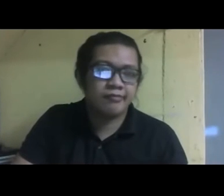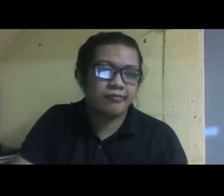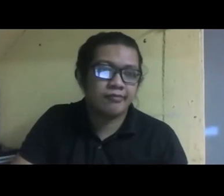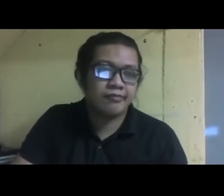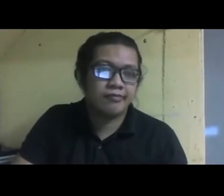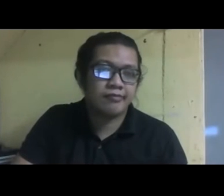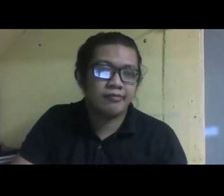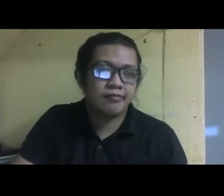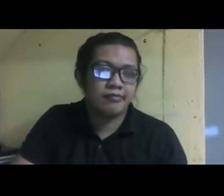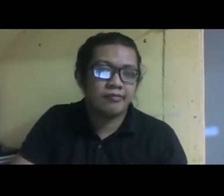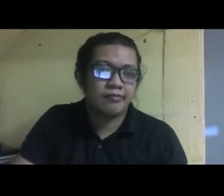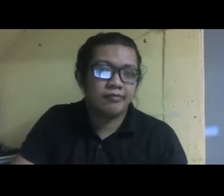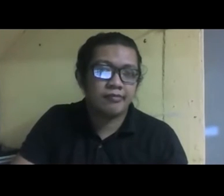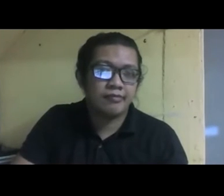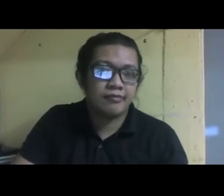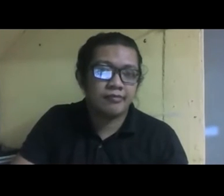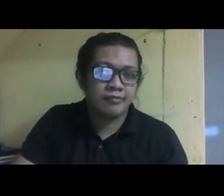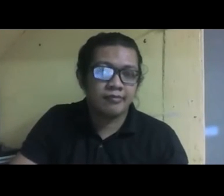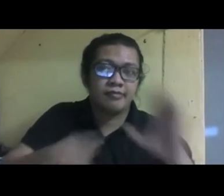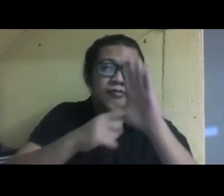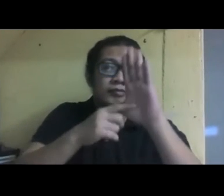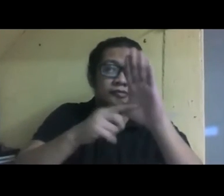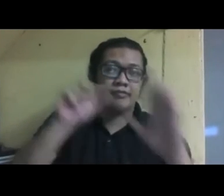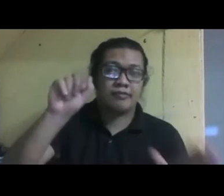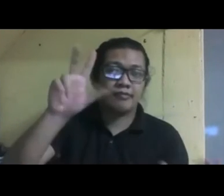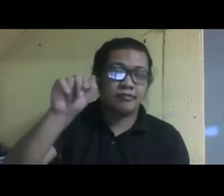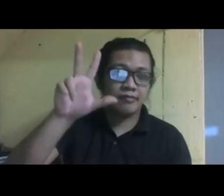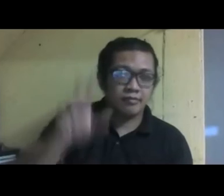is Mhm. spotlighted. Okay.